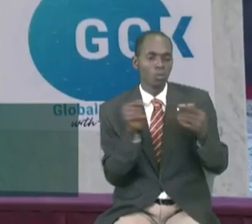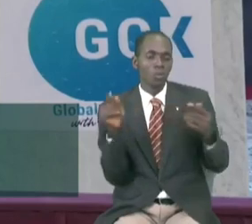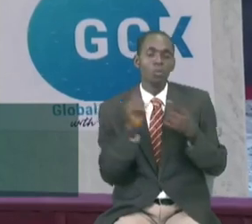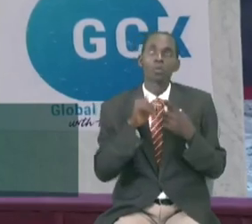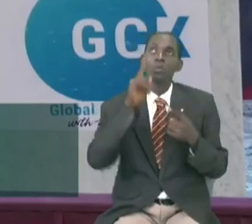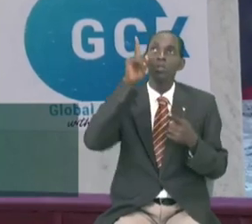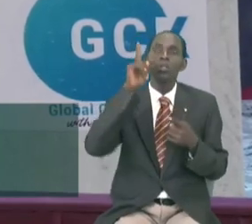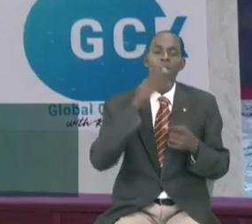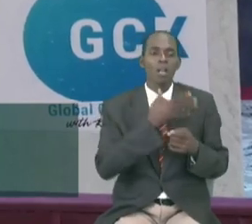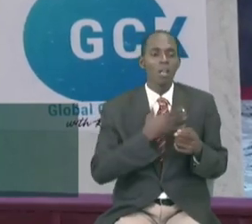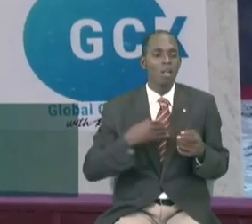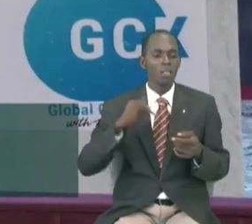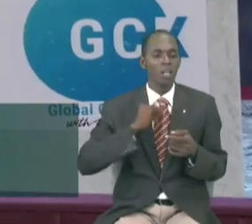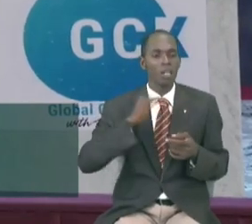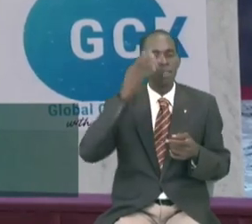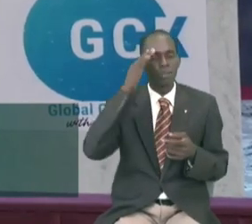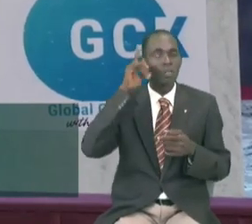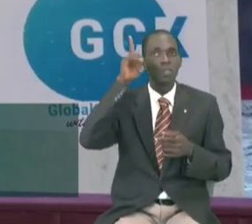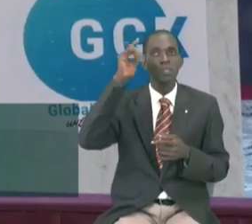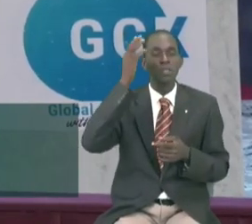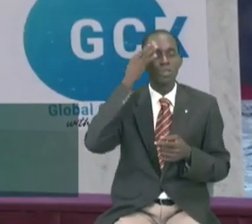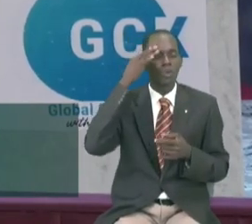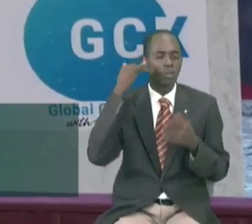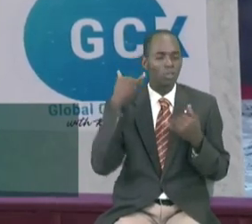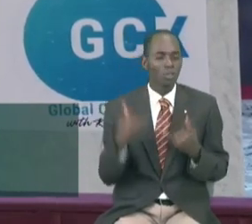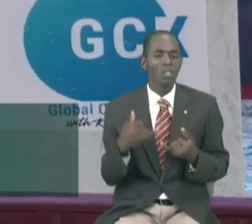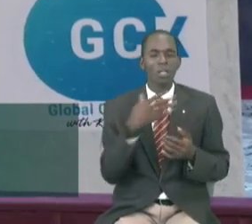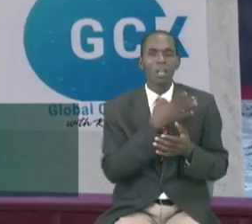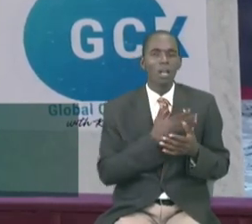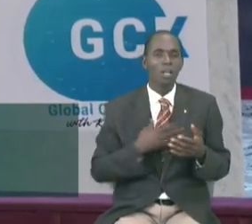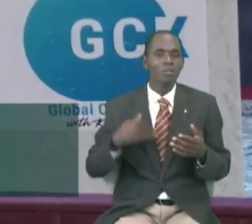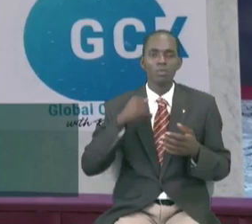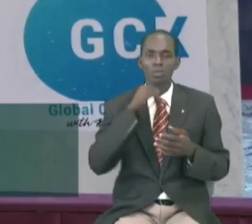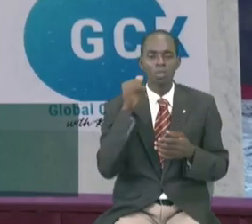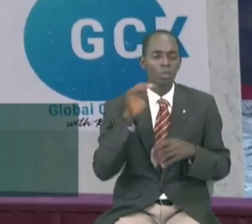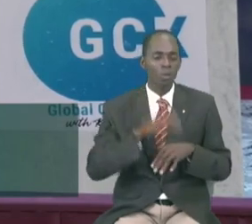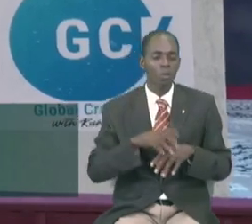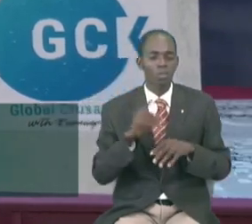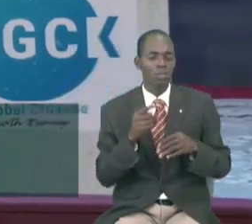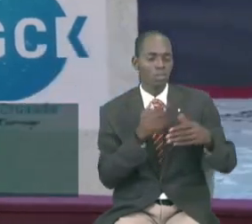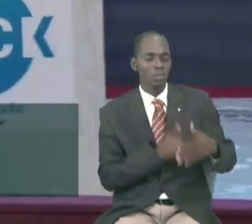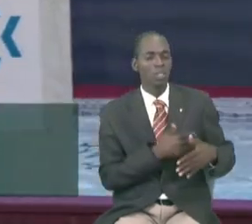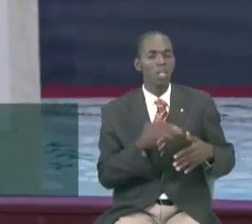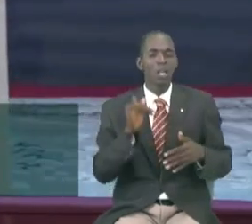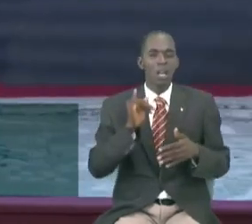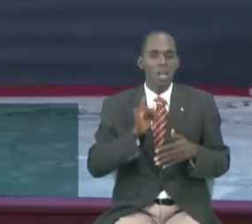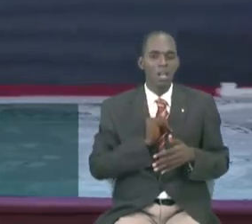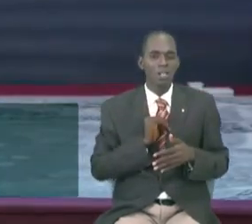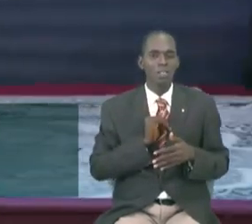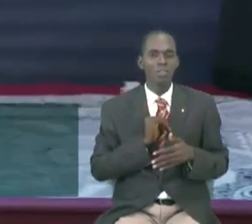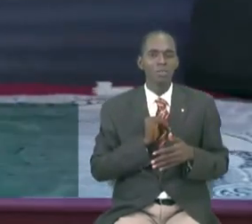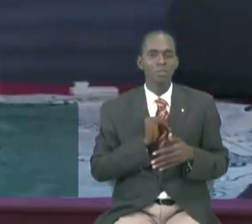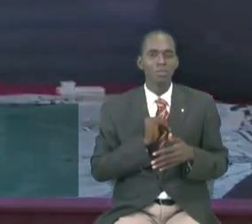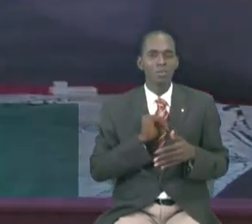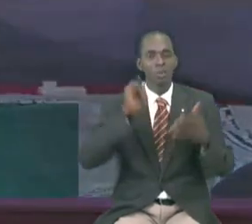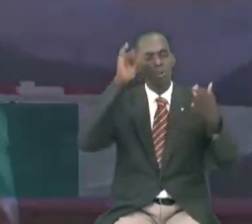my mood will change God. I hope my disagreement will change God. I hope my